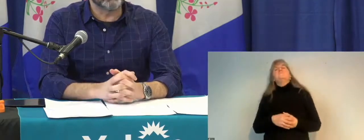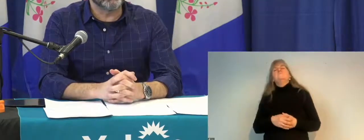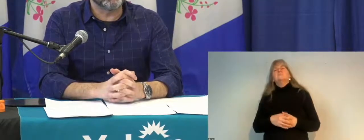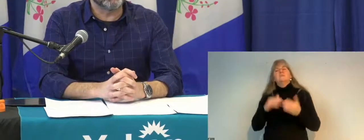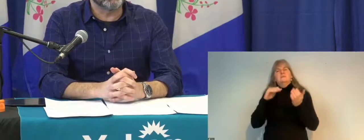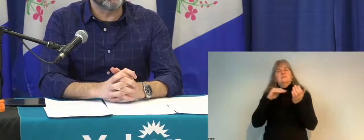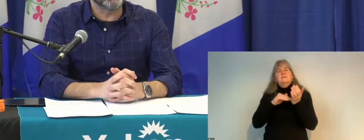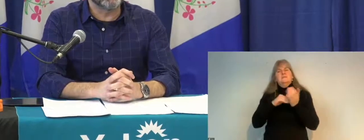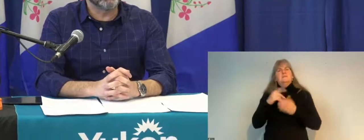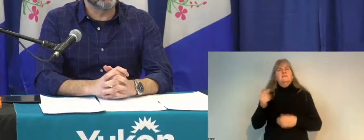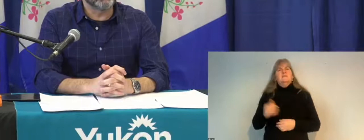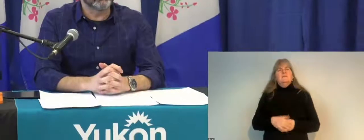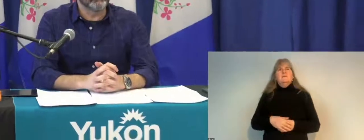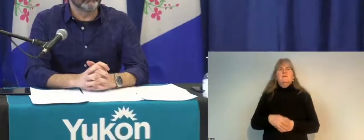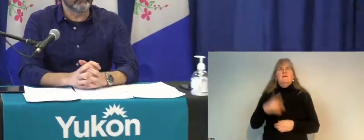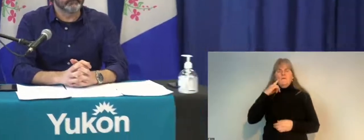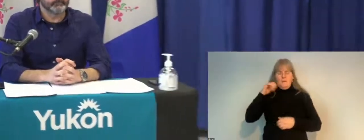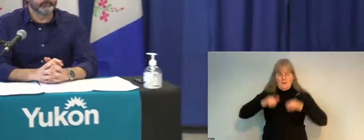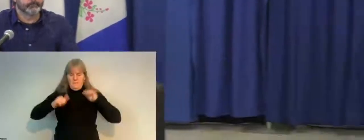to self-isolate or not.